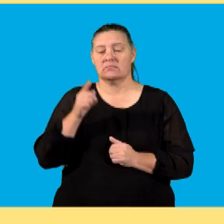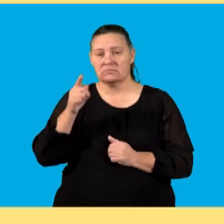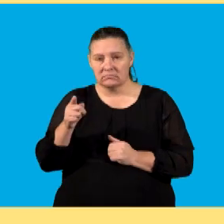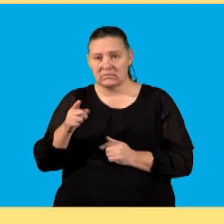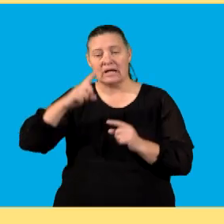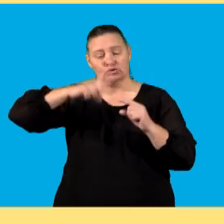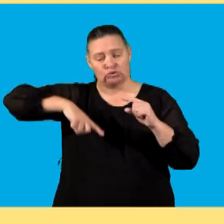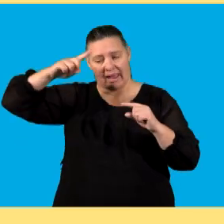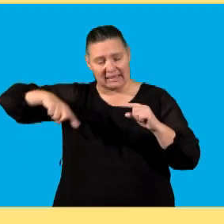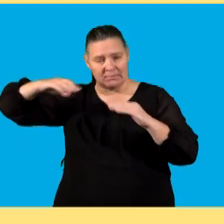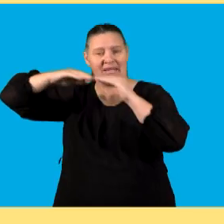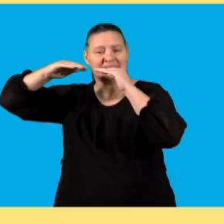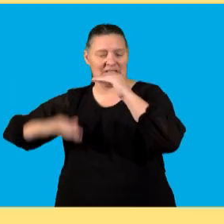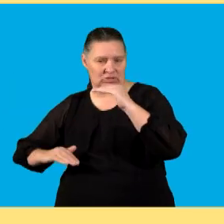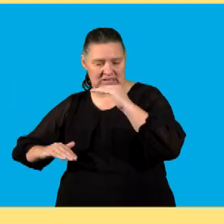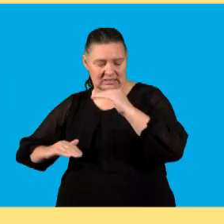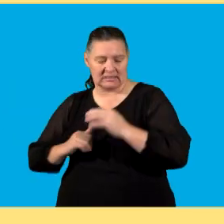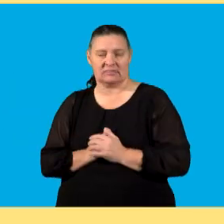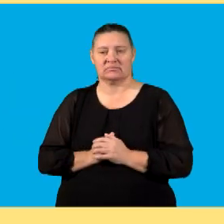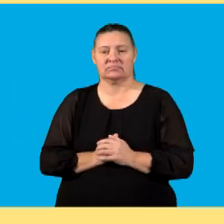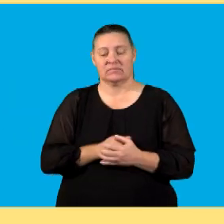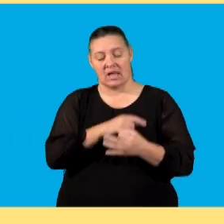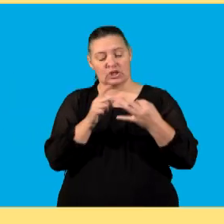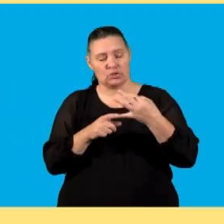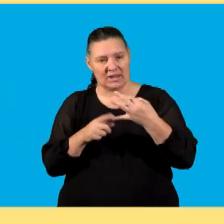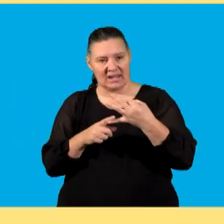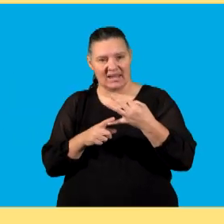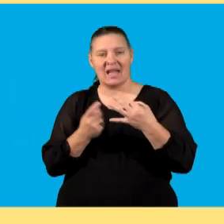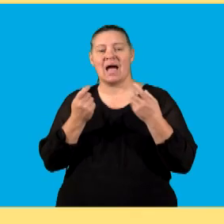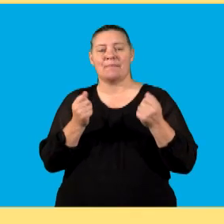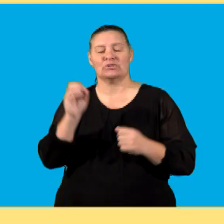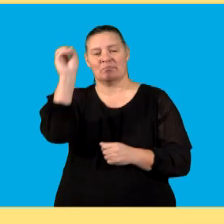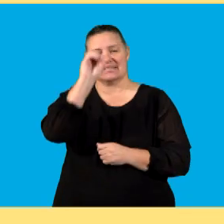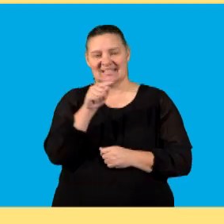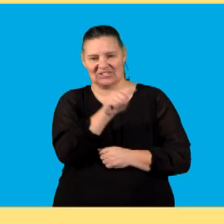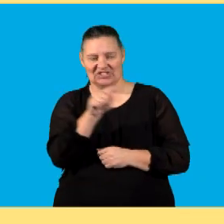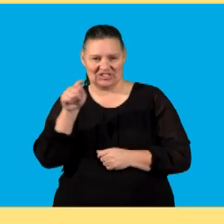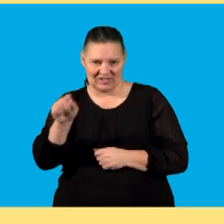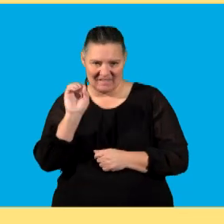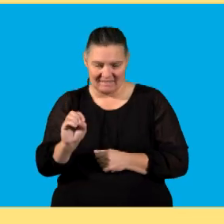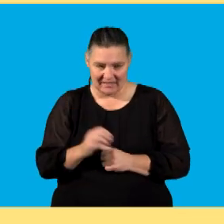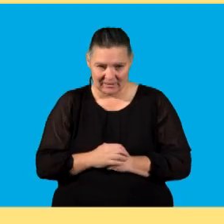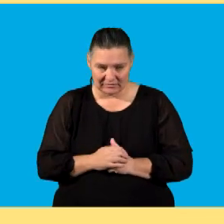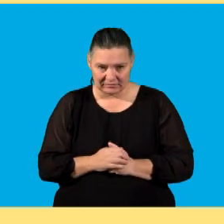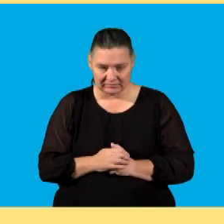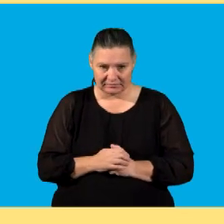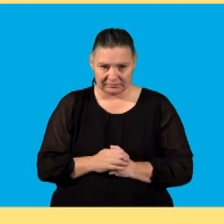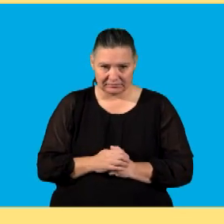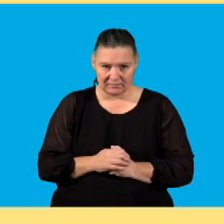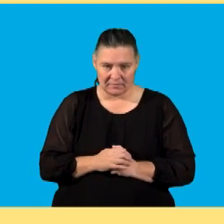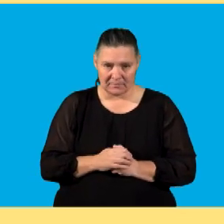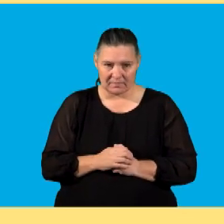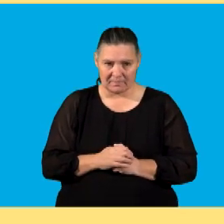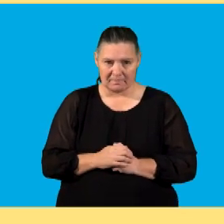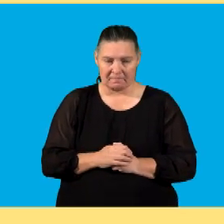the trend. That's number two. And then here I have my figures. That's